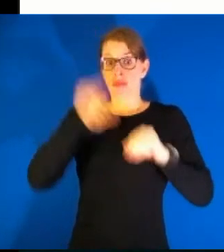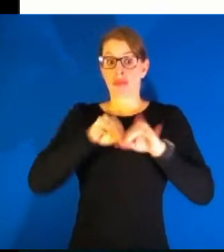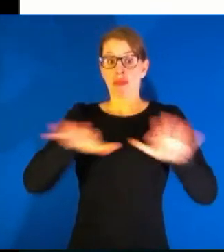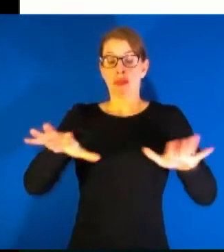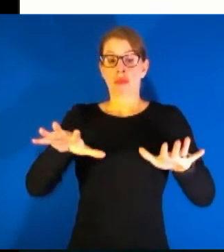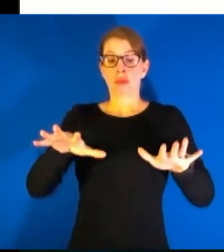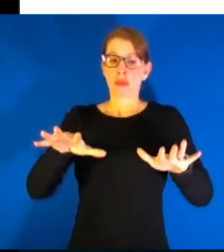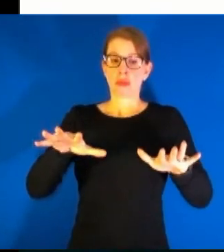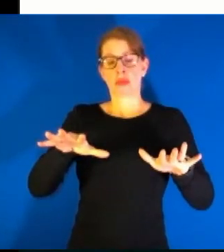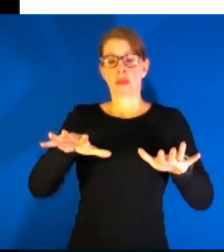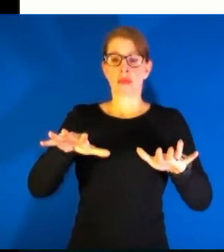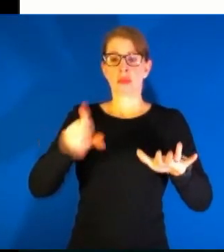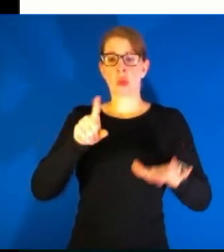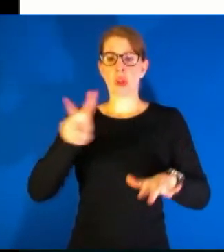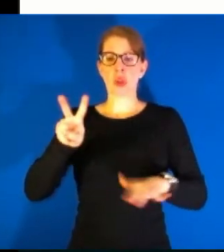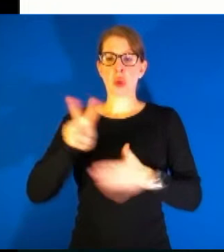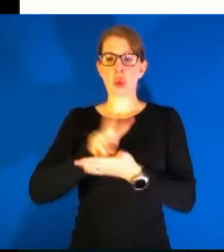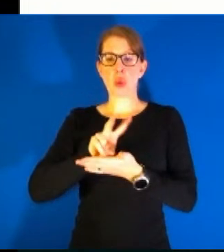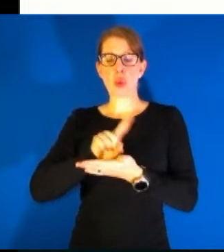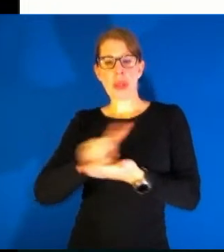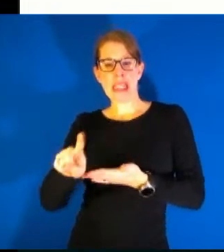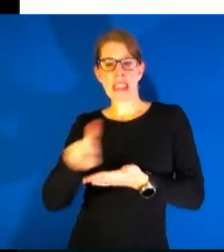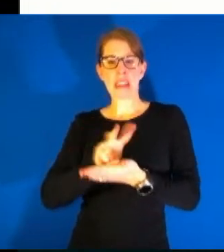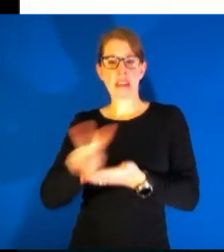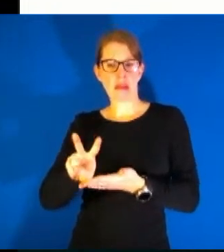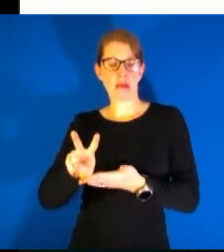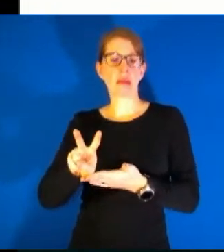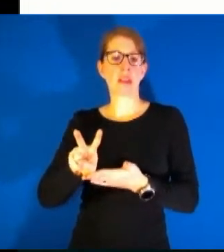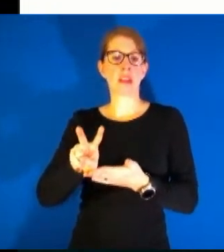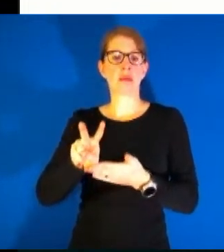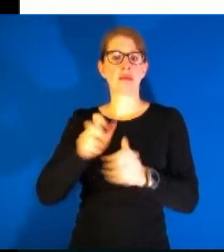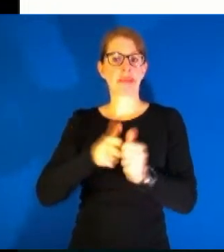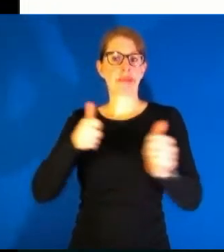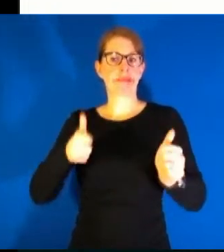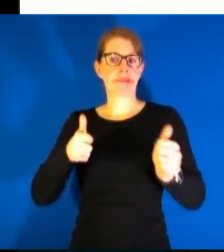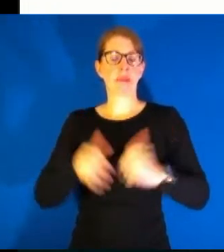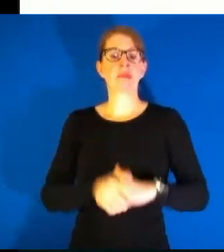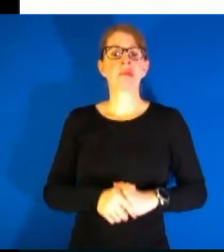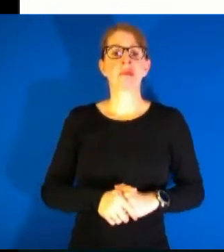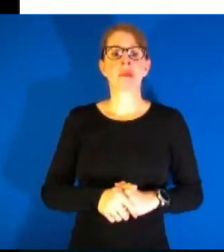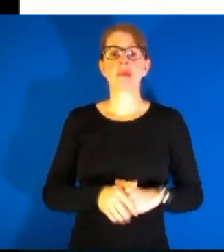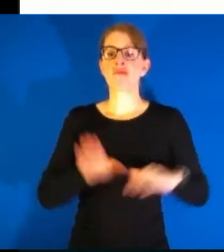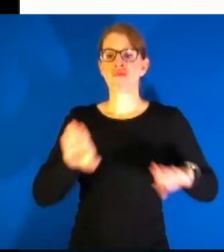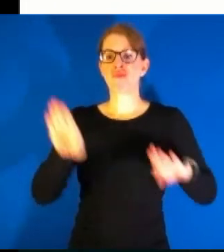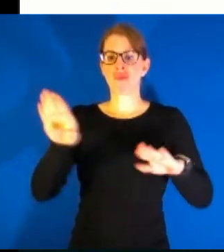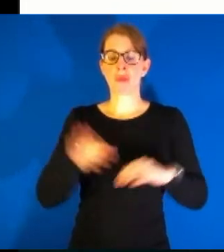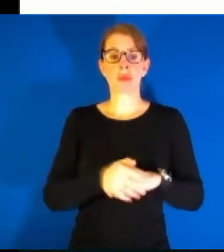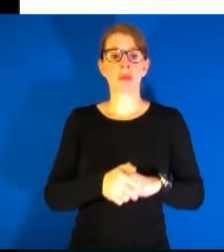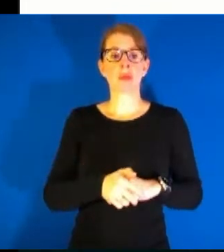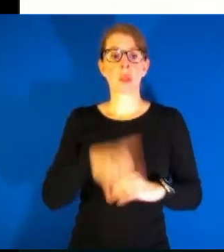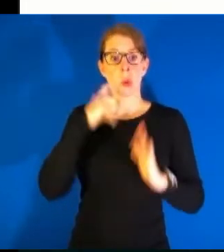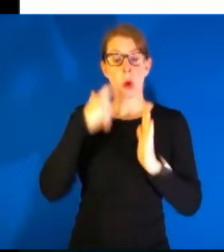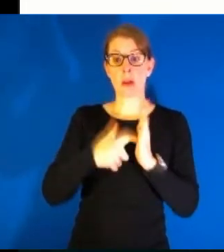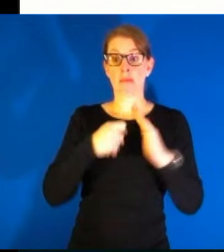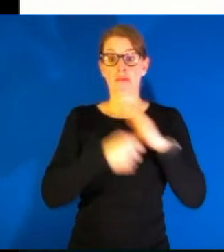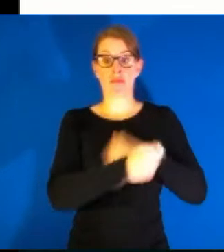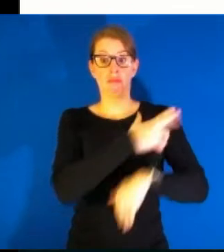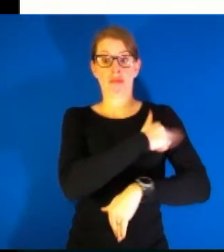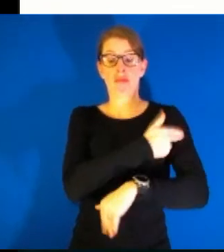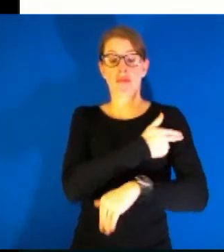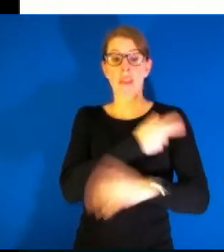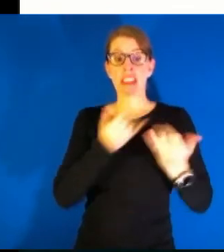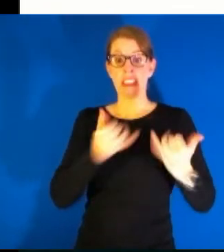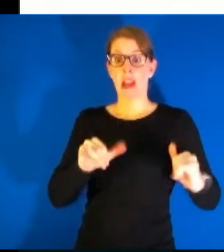by 1 or 2 weeks. Yeah, there you go. And in this case, what we're seeing is the rate of hospitalization is still going